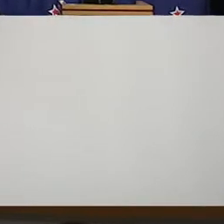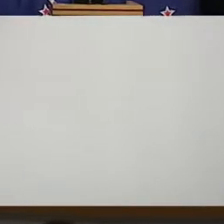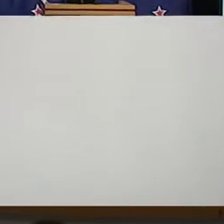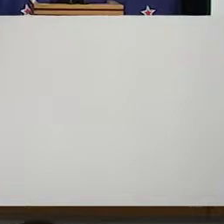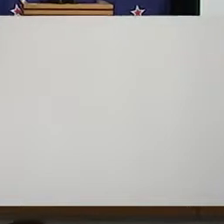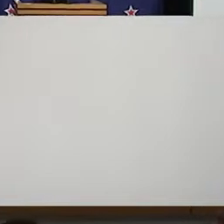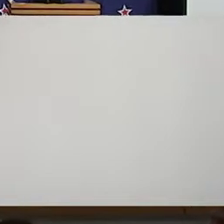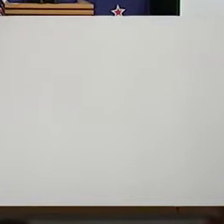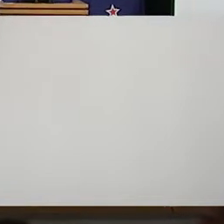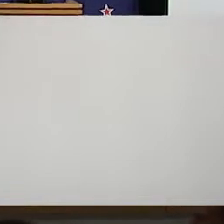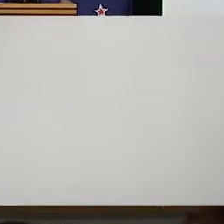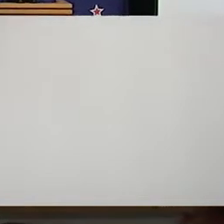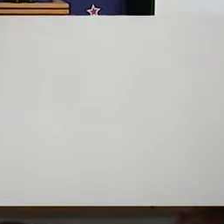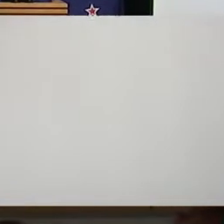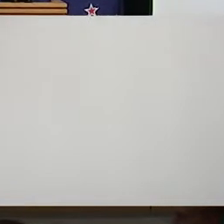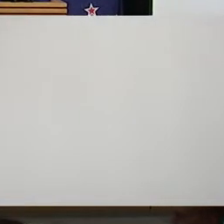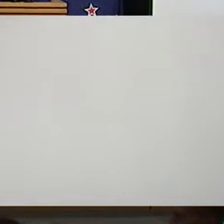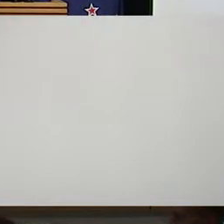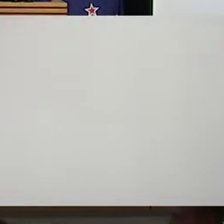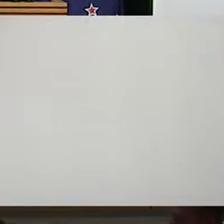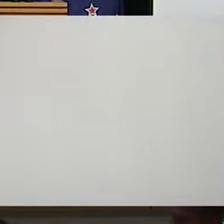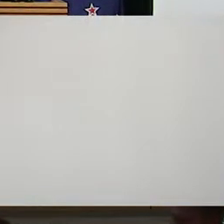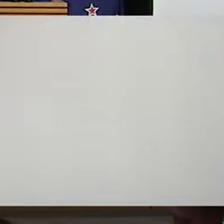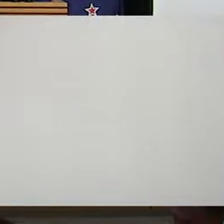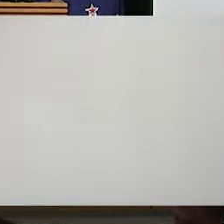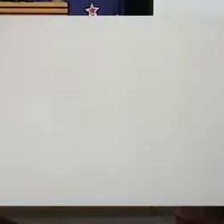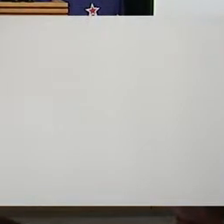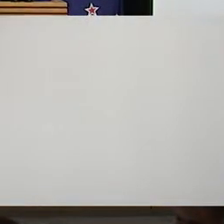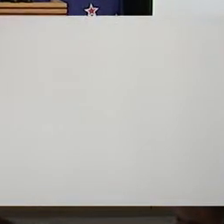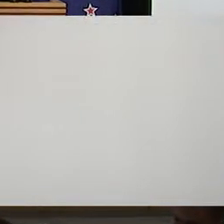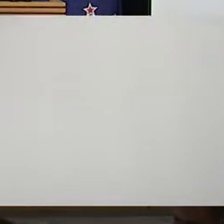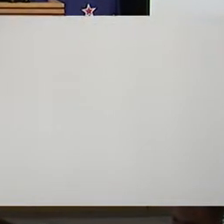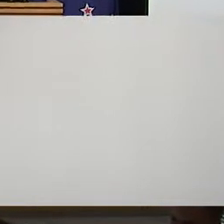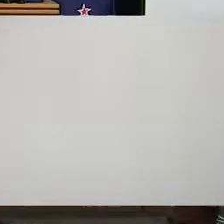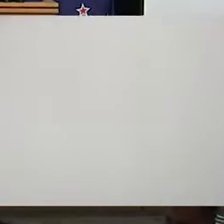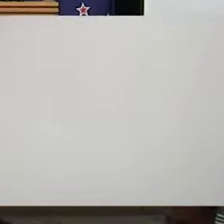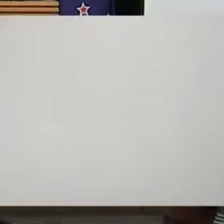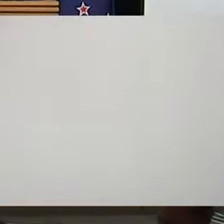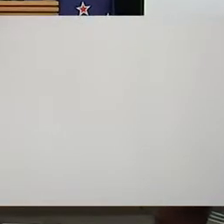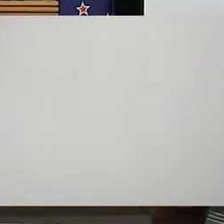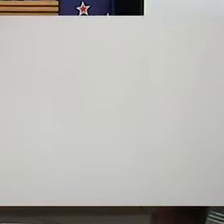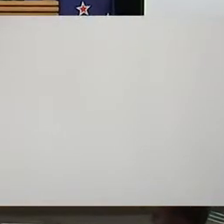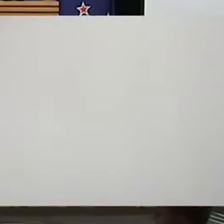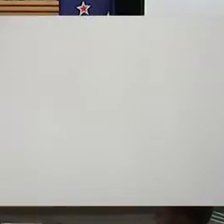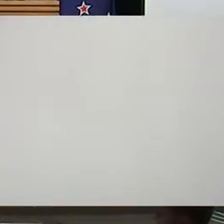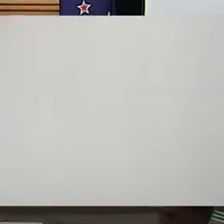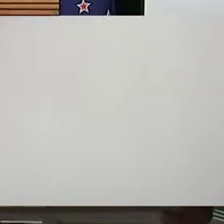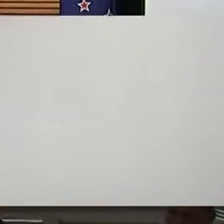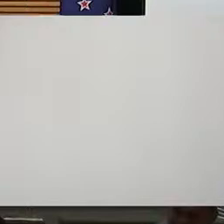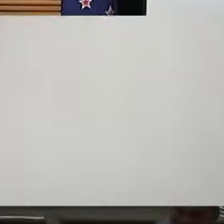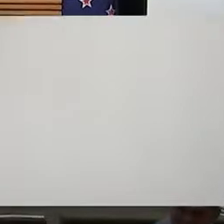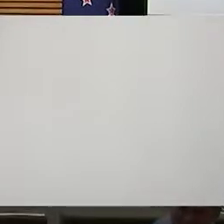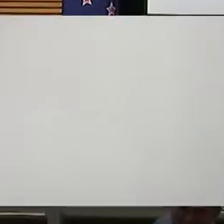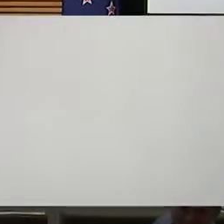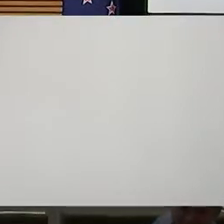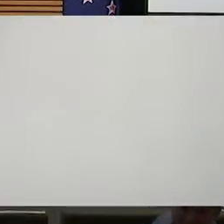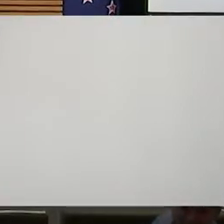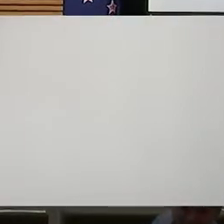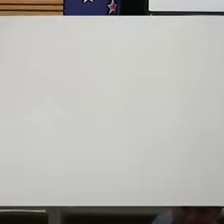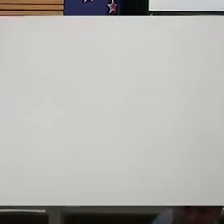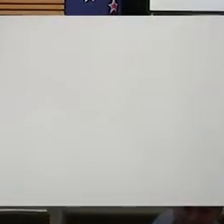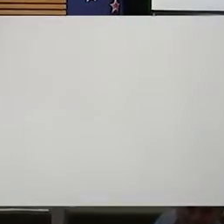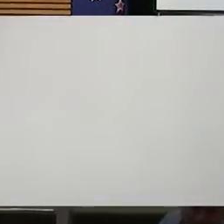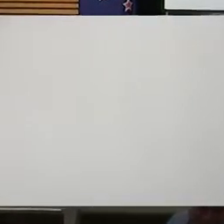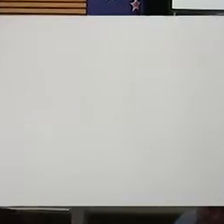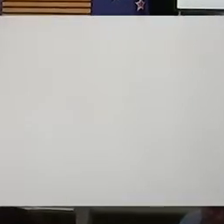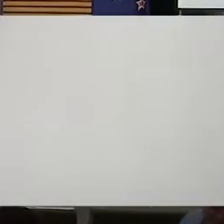hour in total could soon become the law in Germany. There could also be a ban on keeping dogs chained for long periods. Rules are also